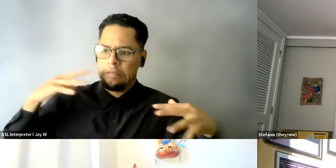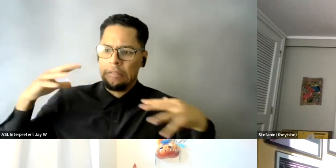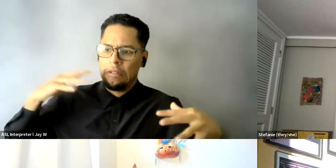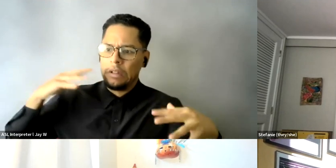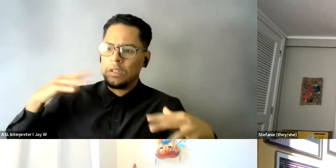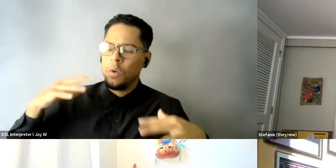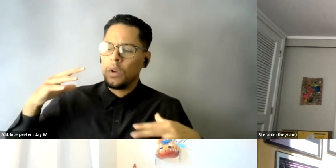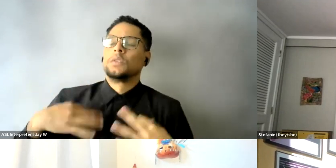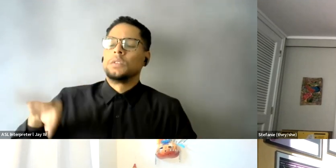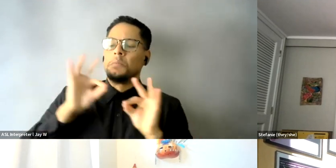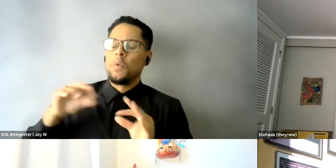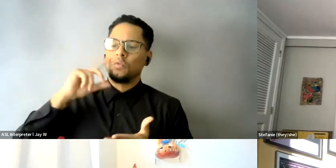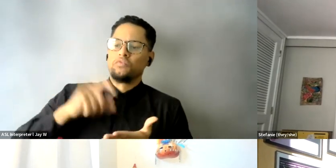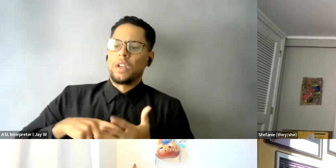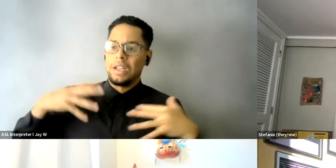that noise and